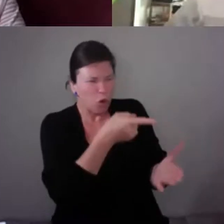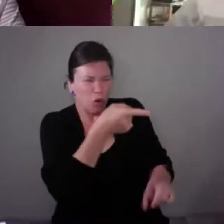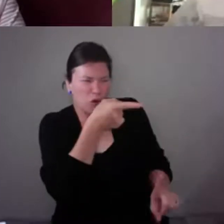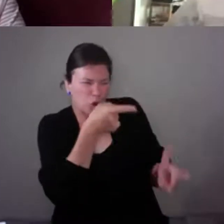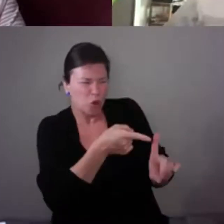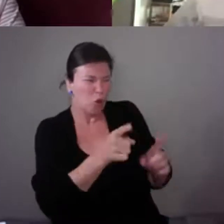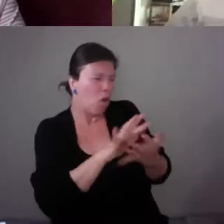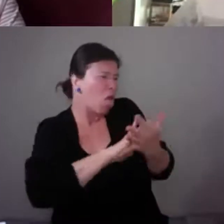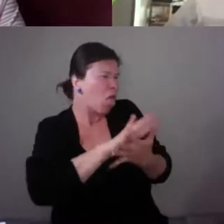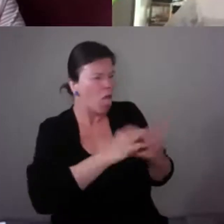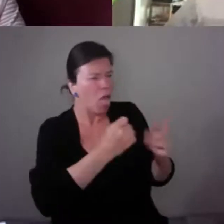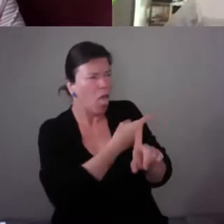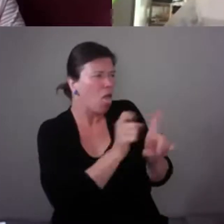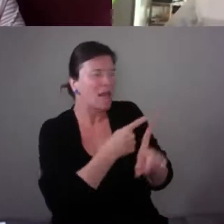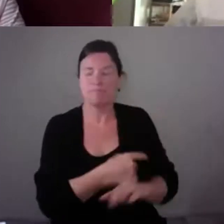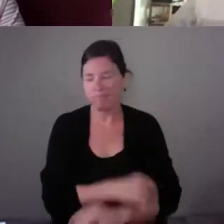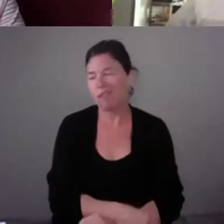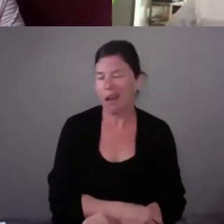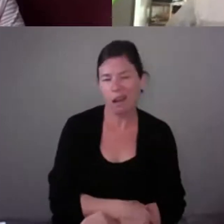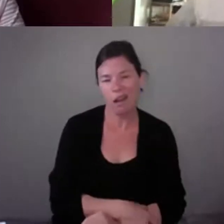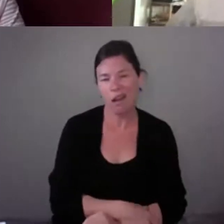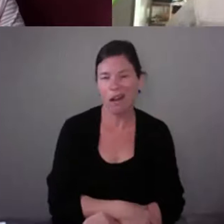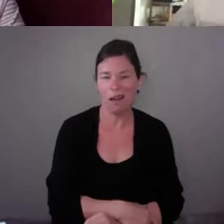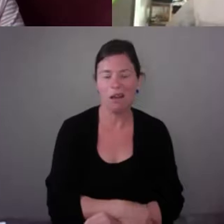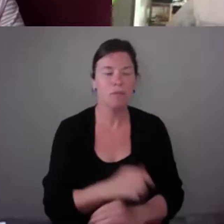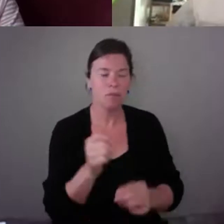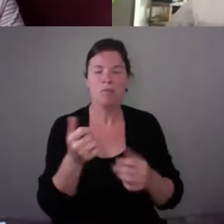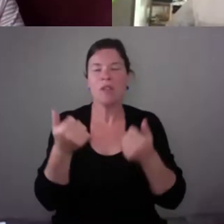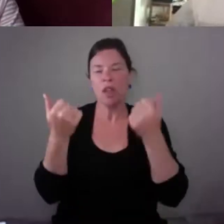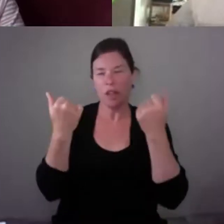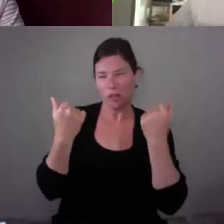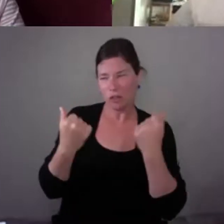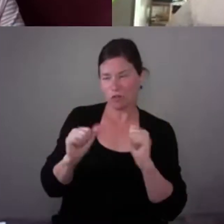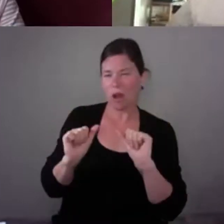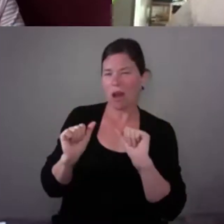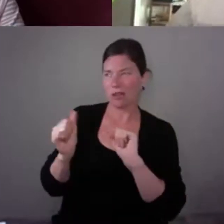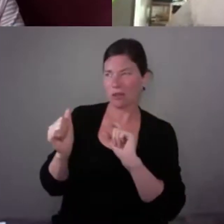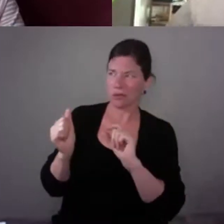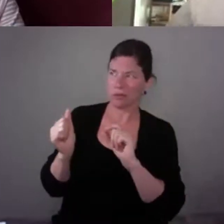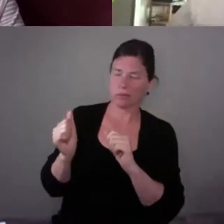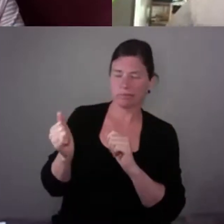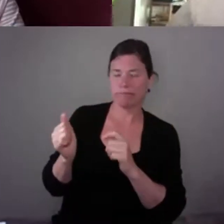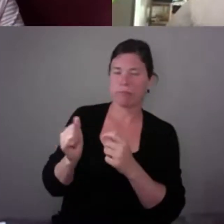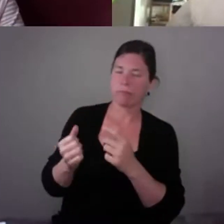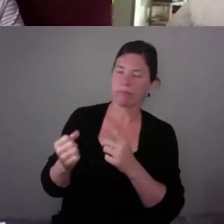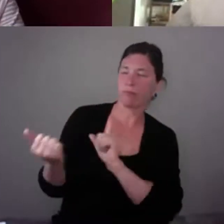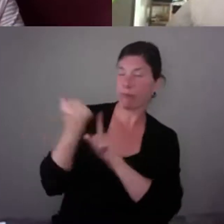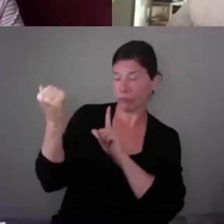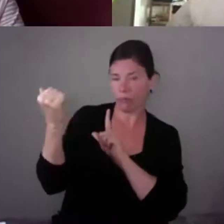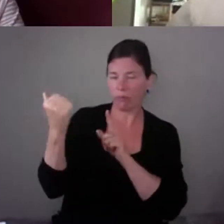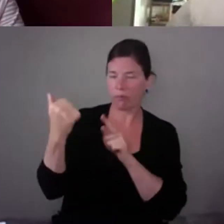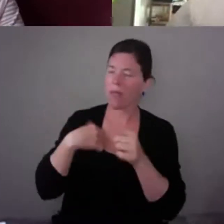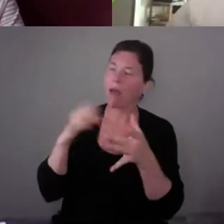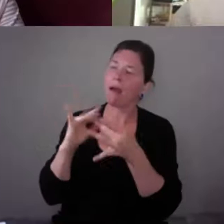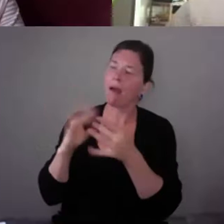Yeah. They were Yeah, they're trying to trying to like see trick if I would you. change my way of saying Yeah. why I wanted to live in the dome, but I just kept